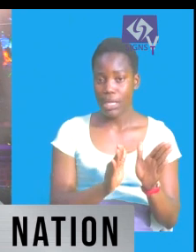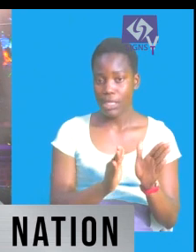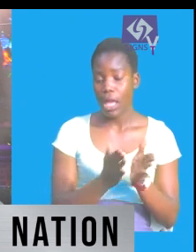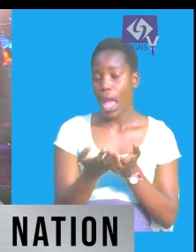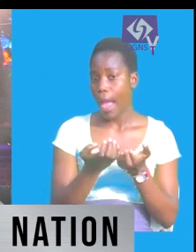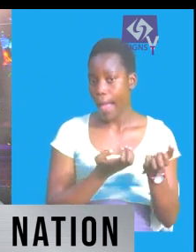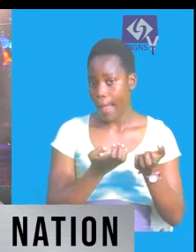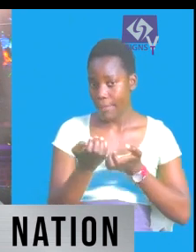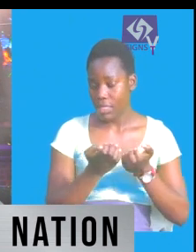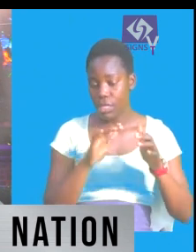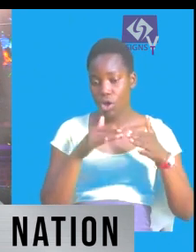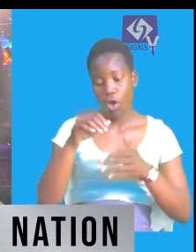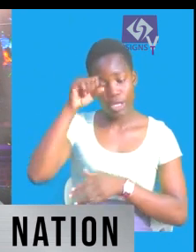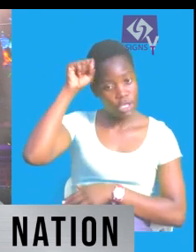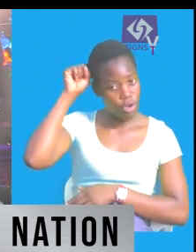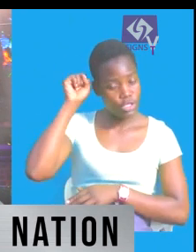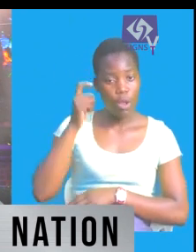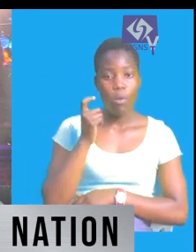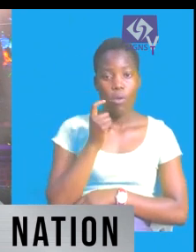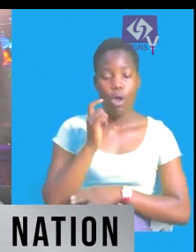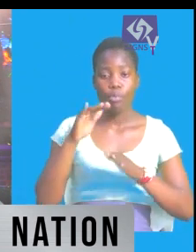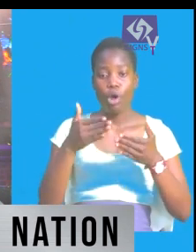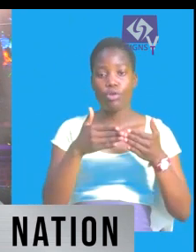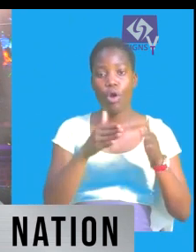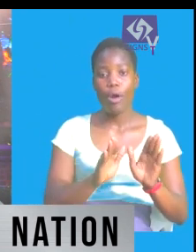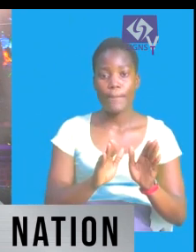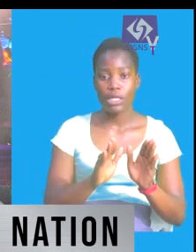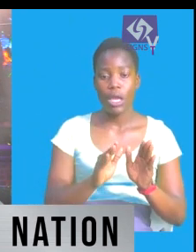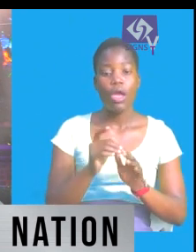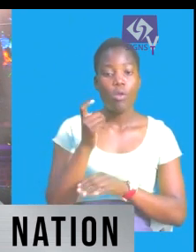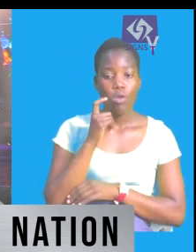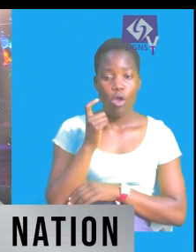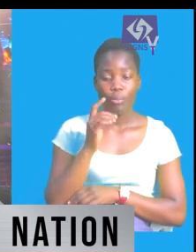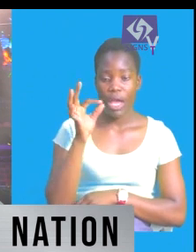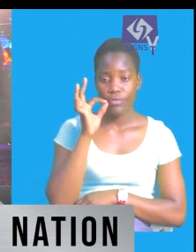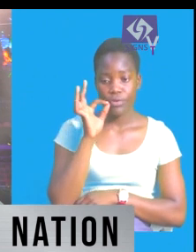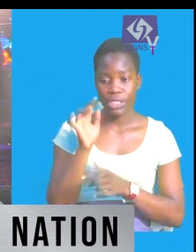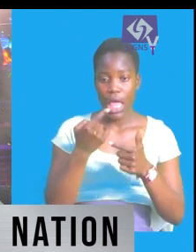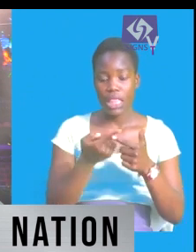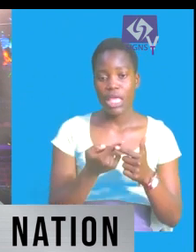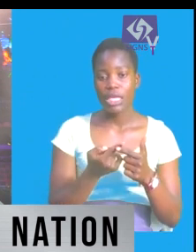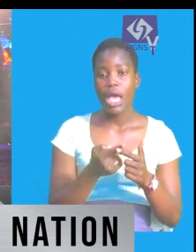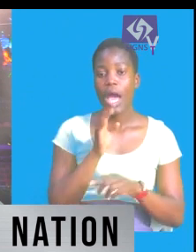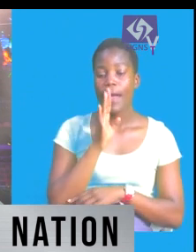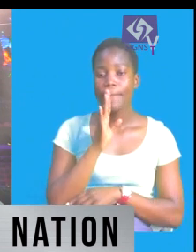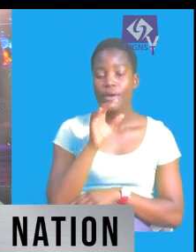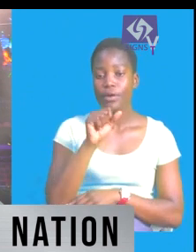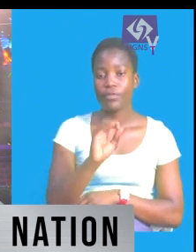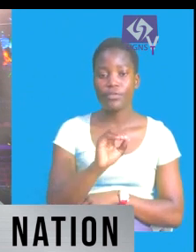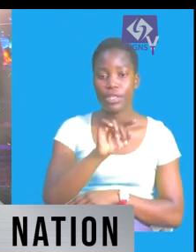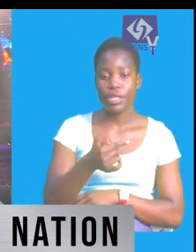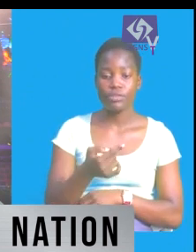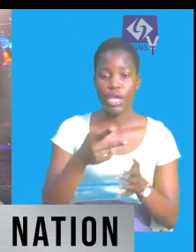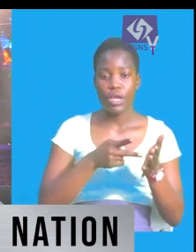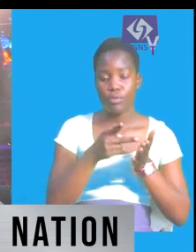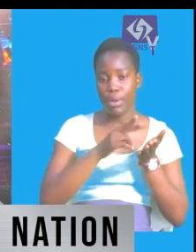kufungua for example kinyozi ama kufungua duka ya matunda, fruit parlor. Yes. Mimi naomba 50,000, nilipe